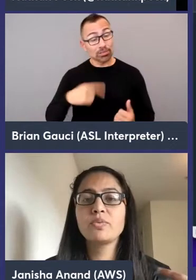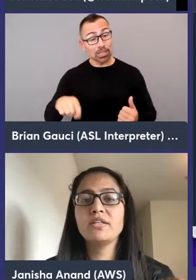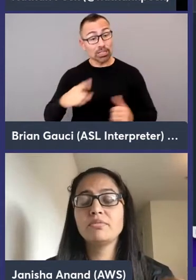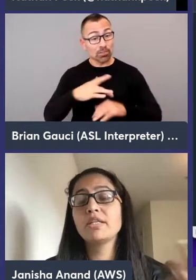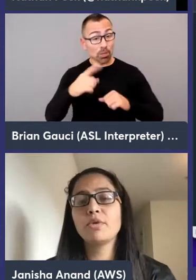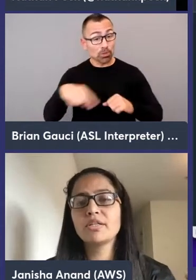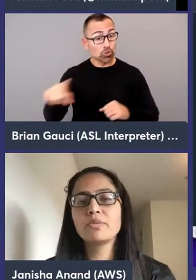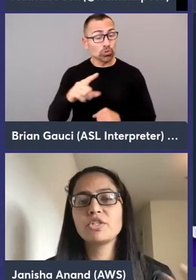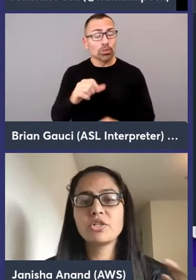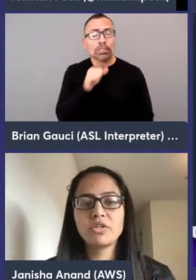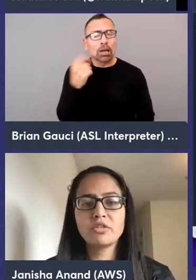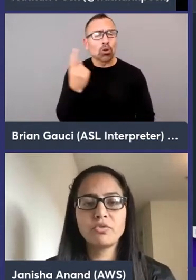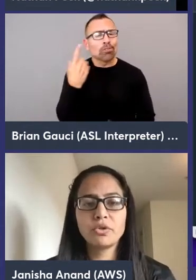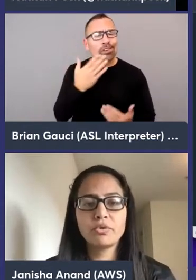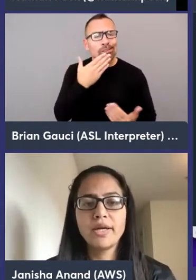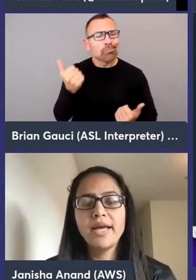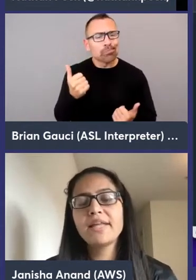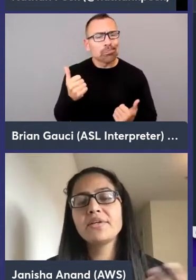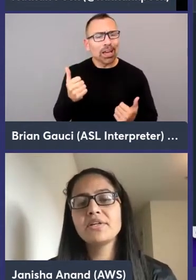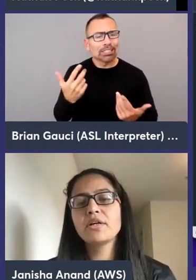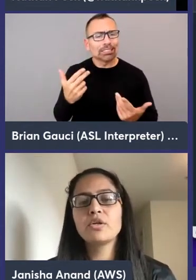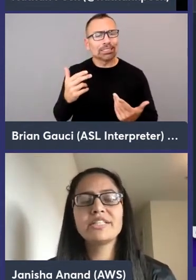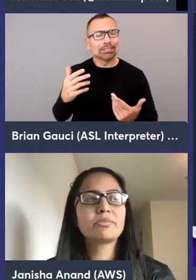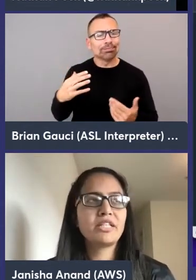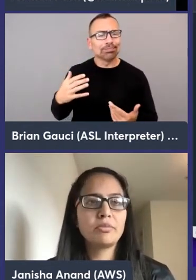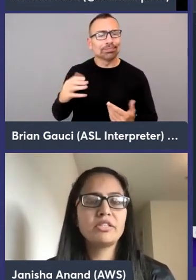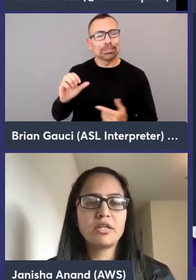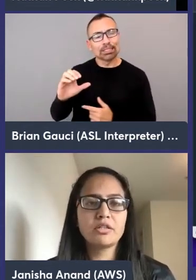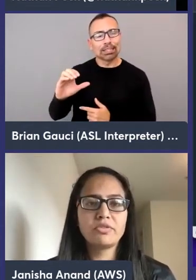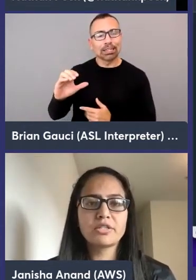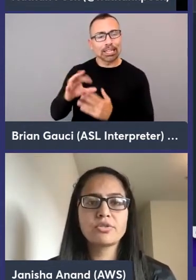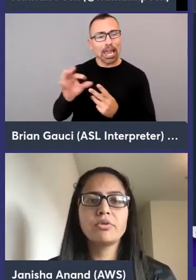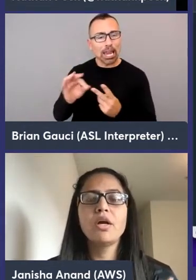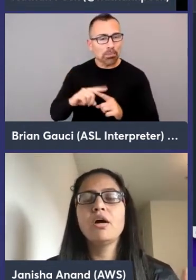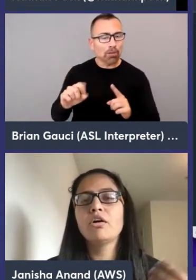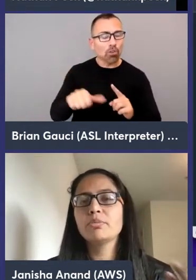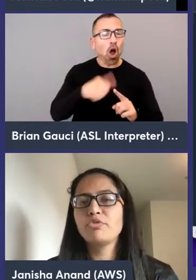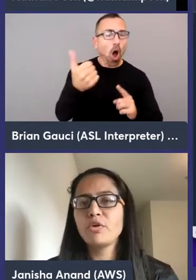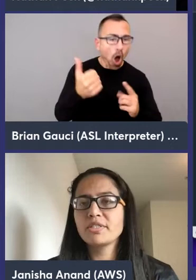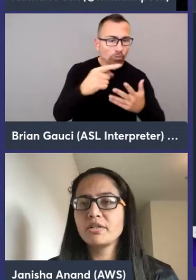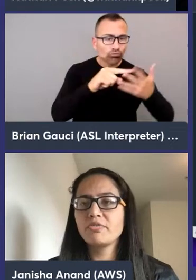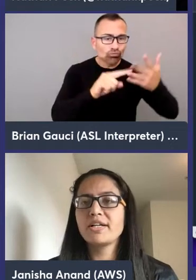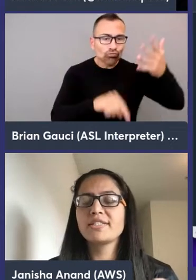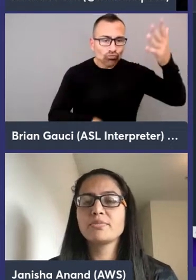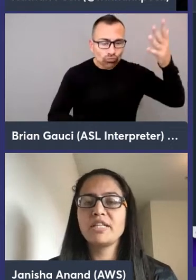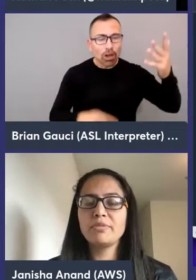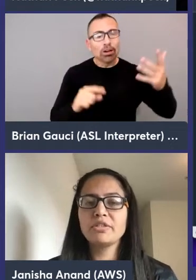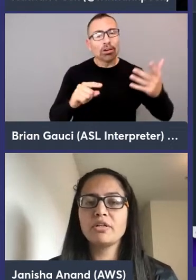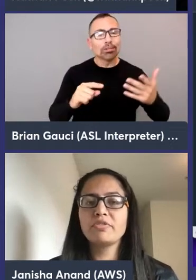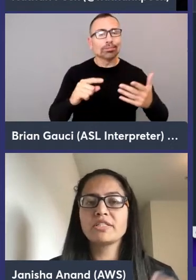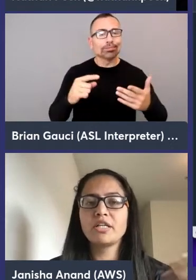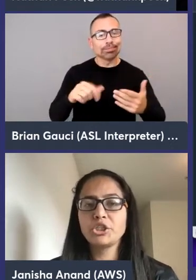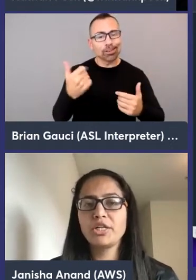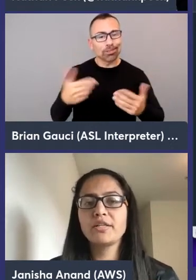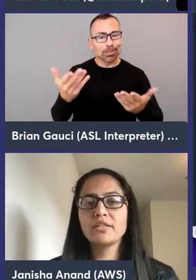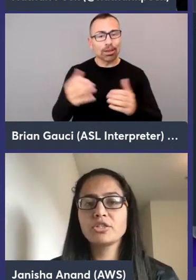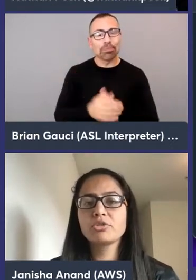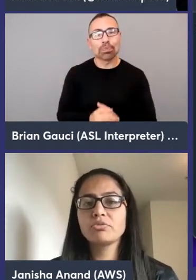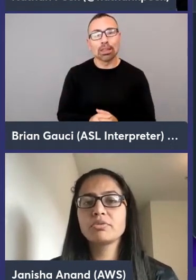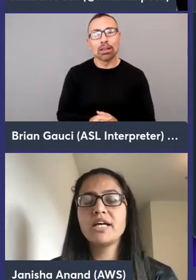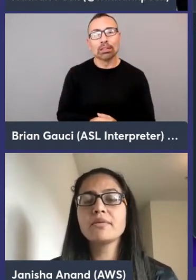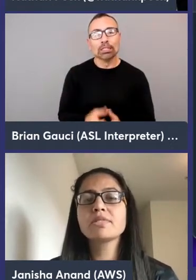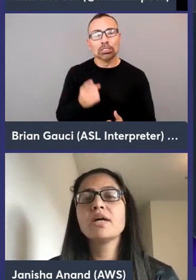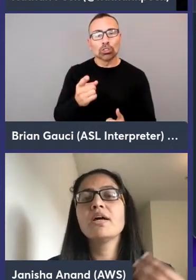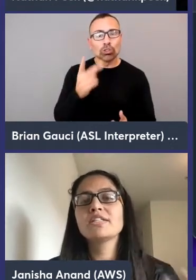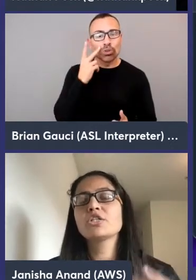candidate and the model that we generated for you. And then here are all the explainability artifacts. So all the performance artifacts, the explainability artifacts that I shared in these